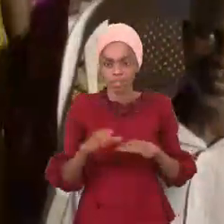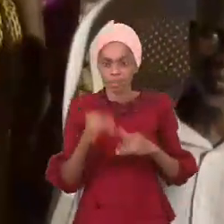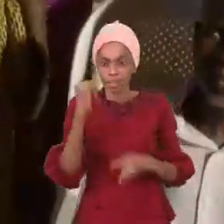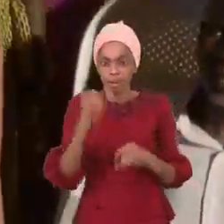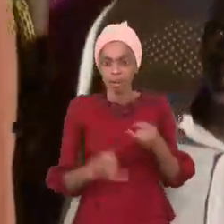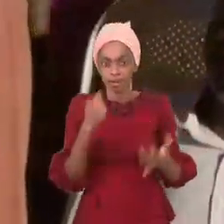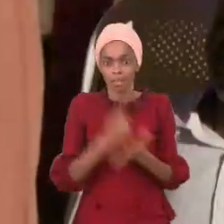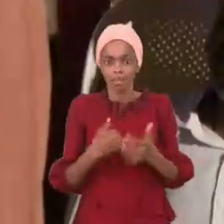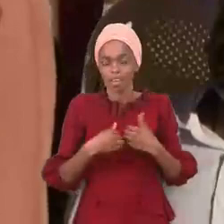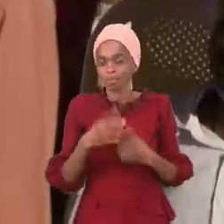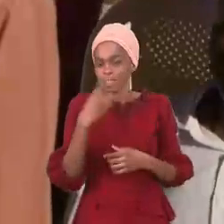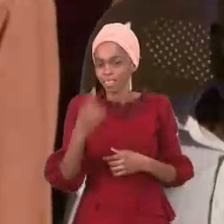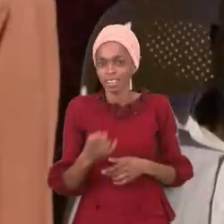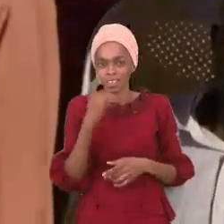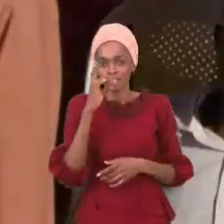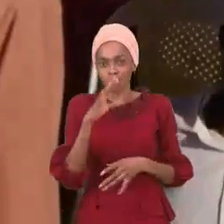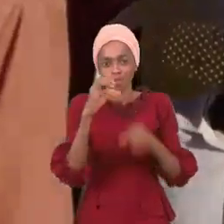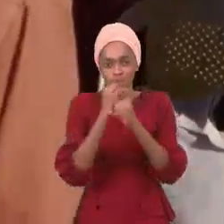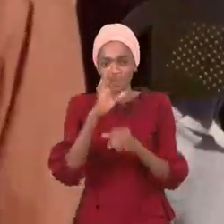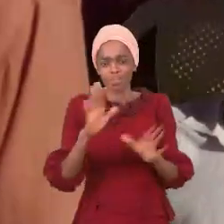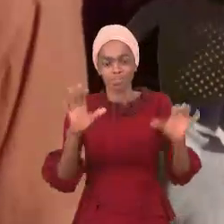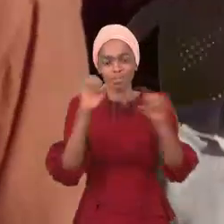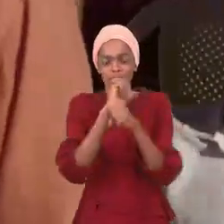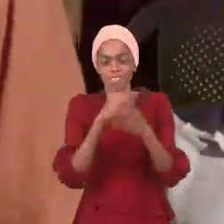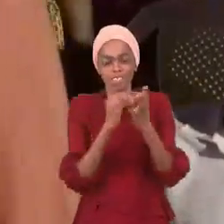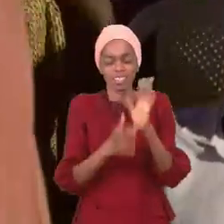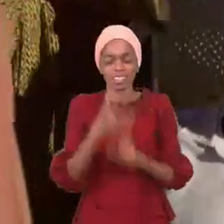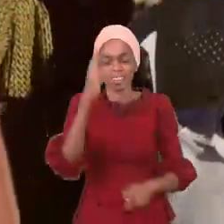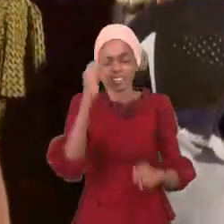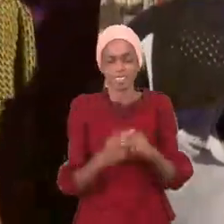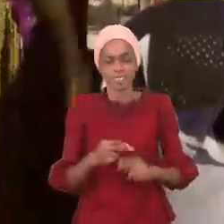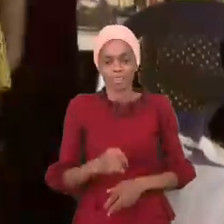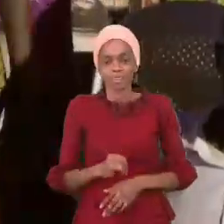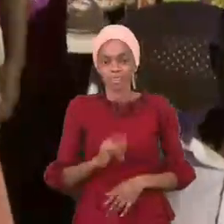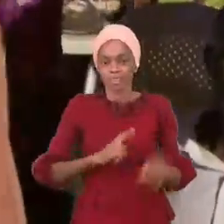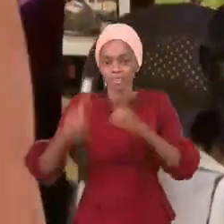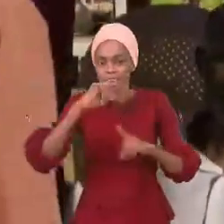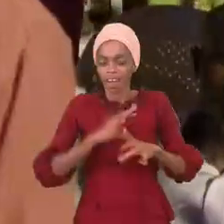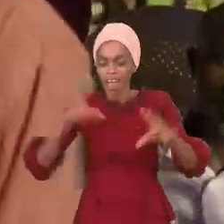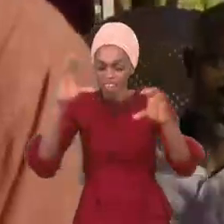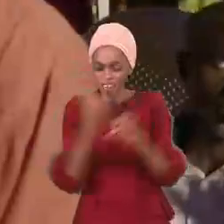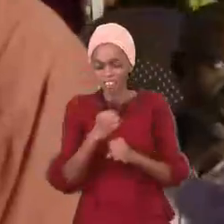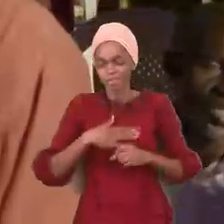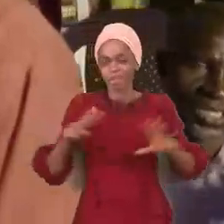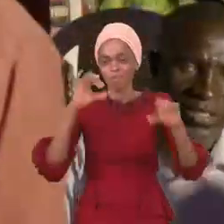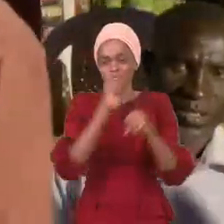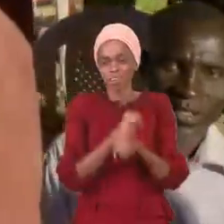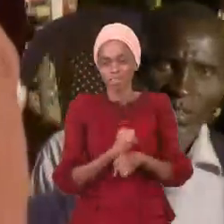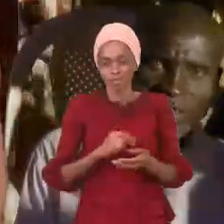amen has been said. You got your miracle. I got it. Check up.